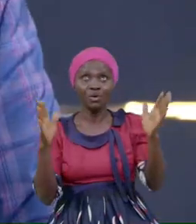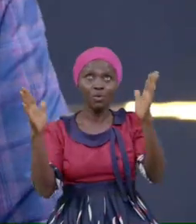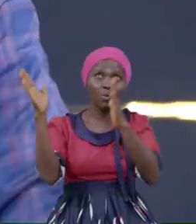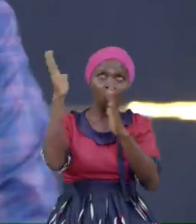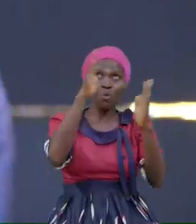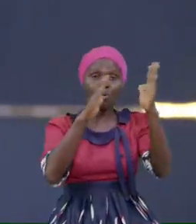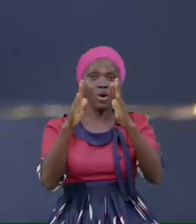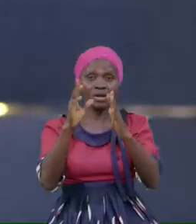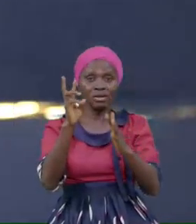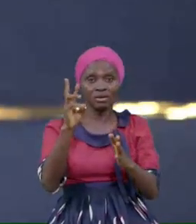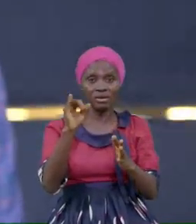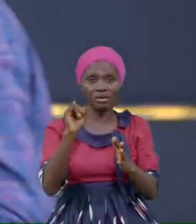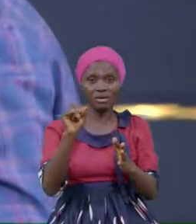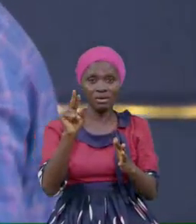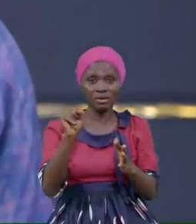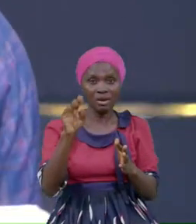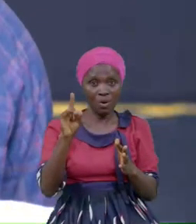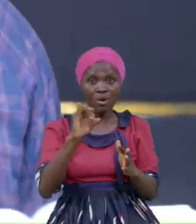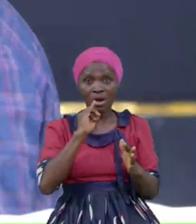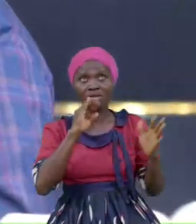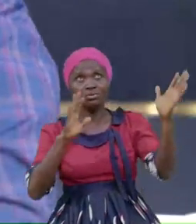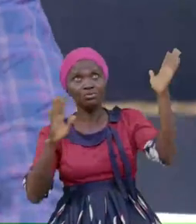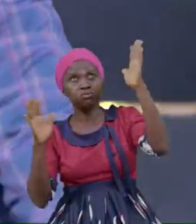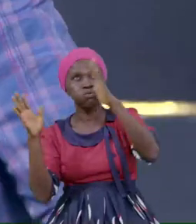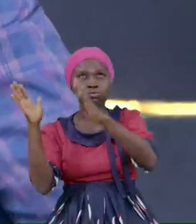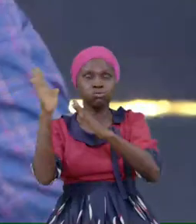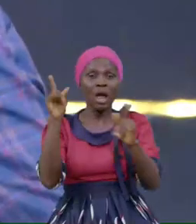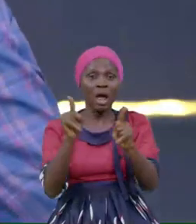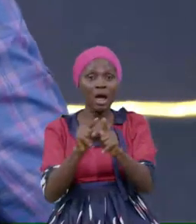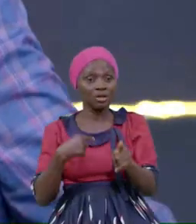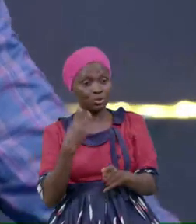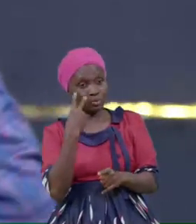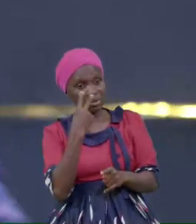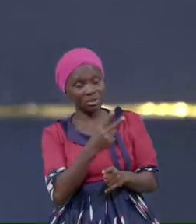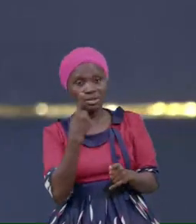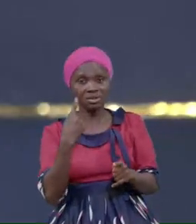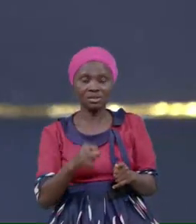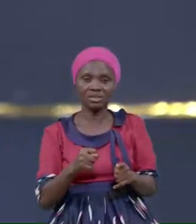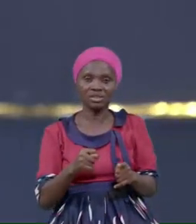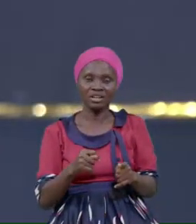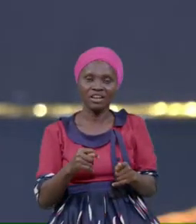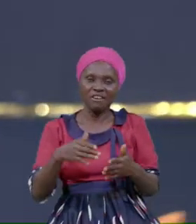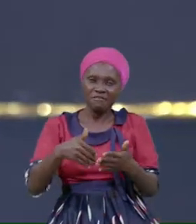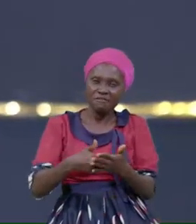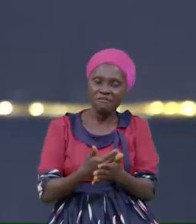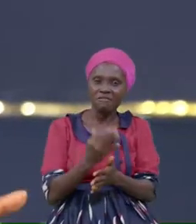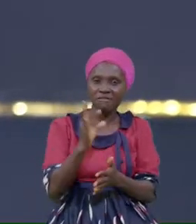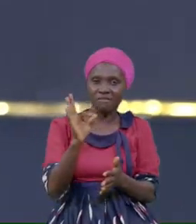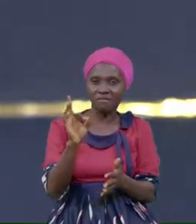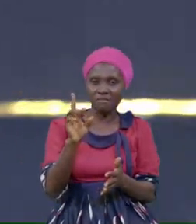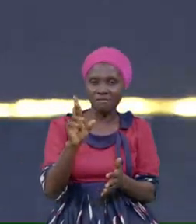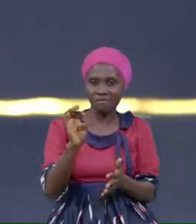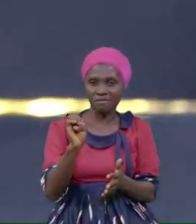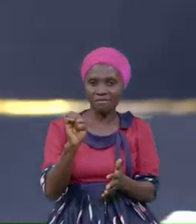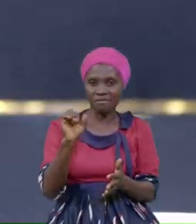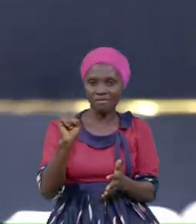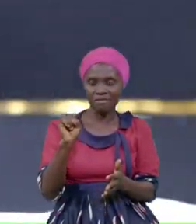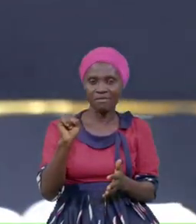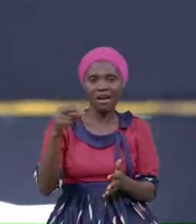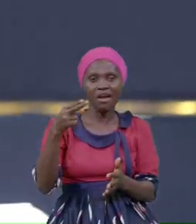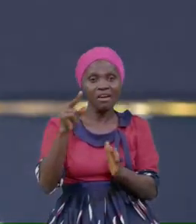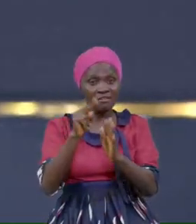blowing. As you feel the freshness and the coolness in your body, you say, praise the Lord, I came out to the open